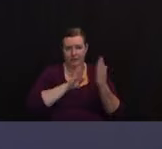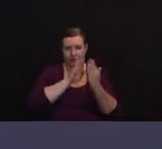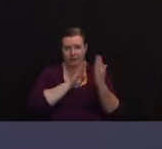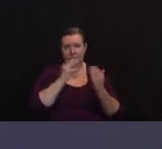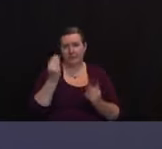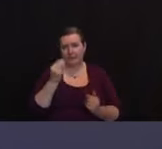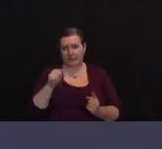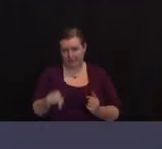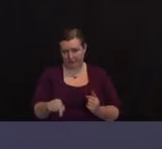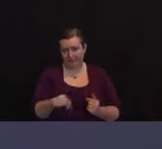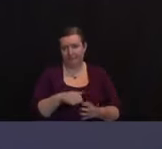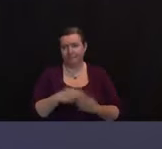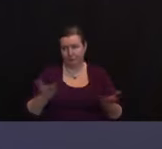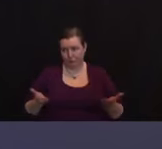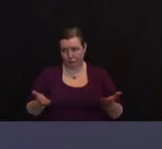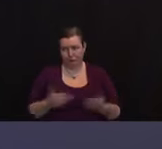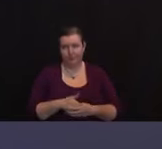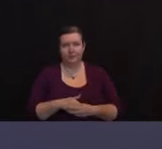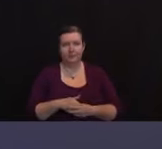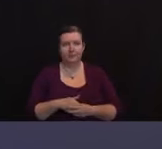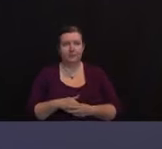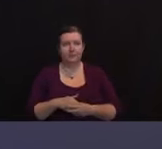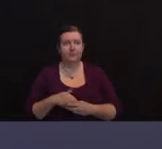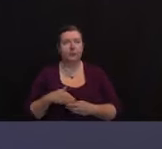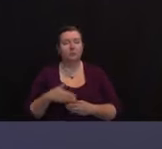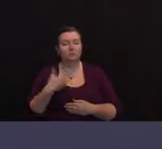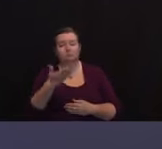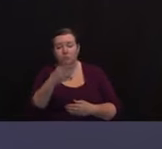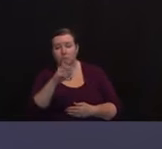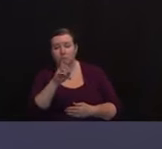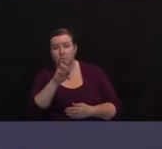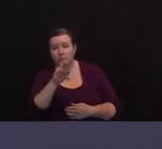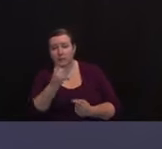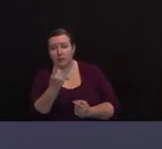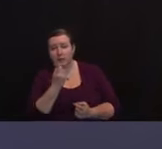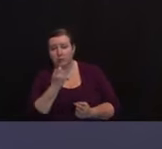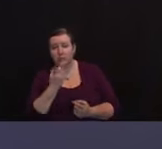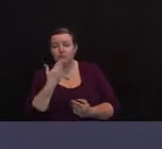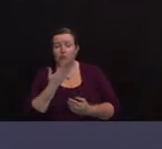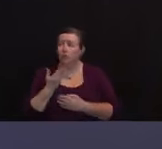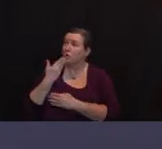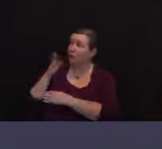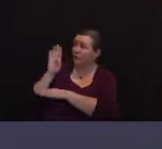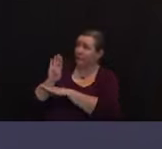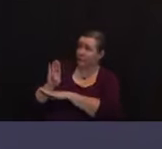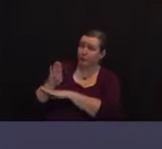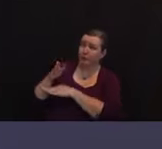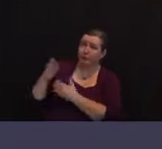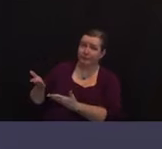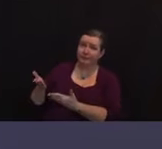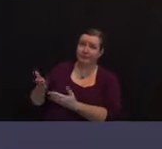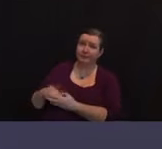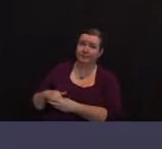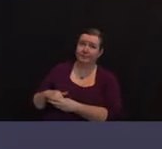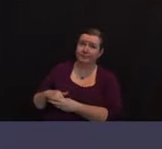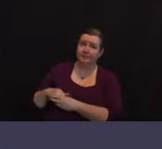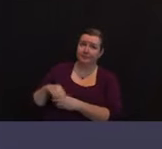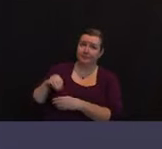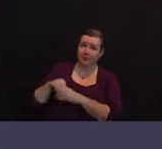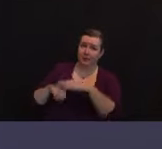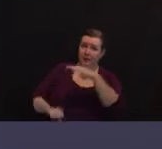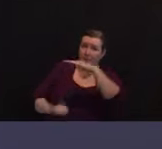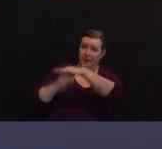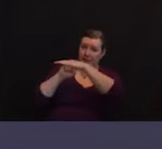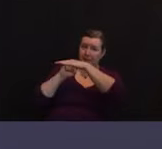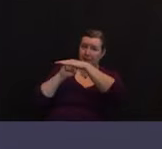with that, Dustin, good afternoon. Good afternoon. On the indoor limits, why aren't you comfortable going as far